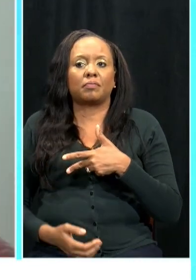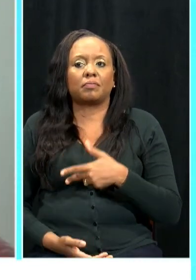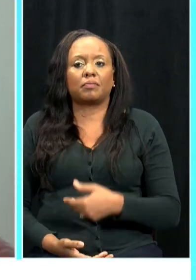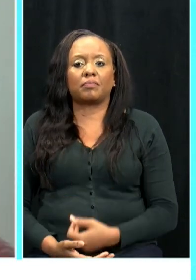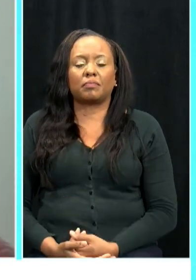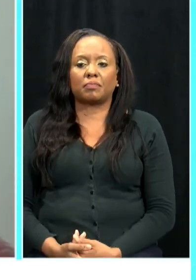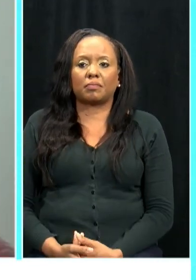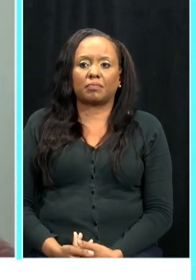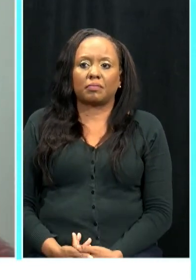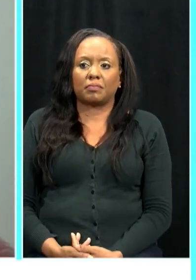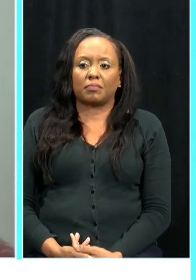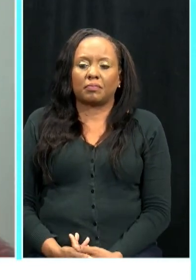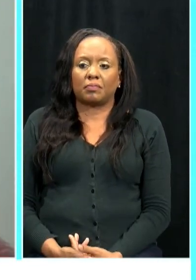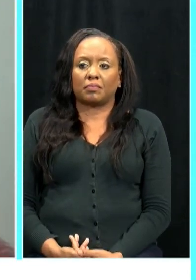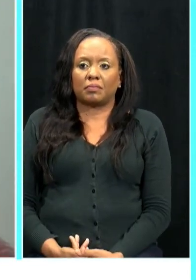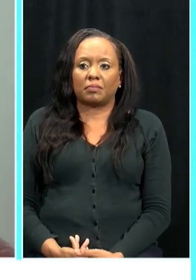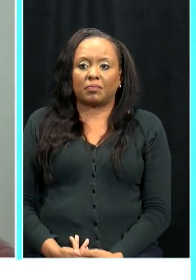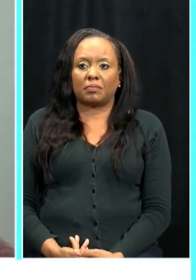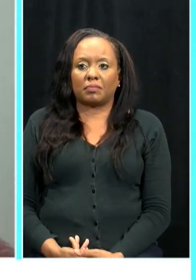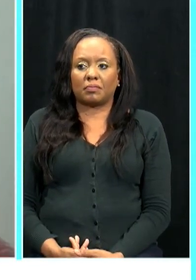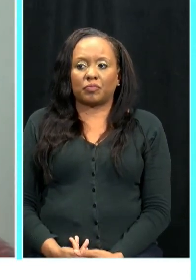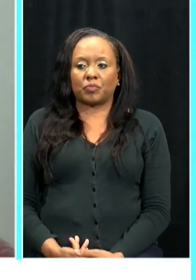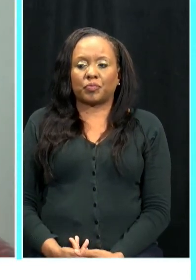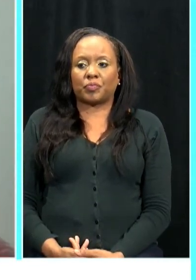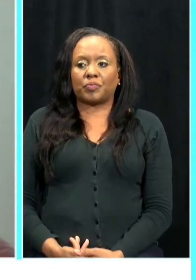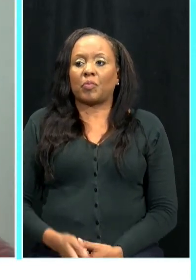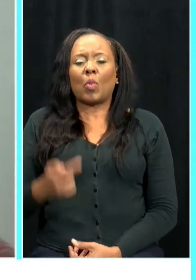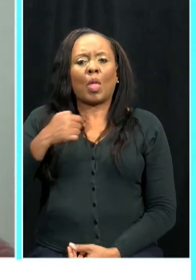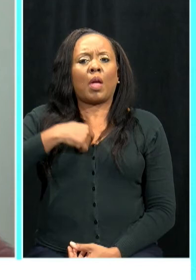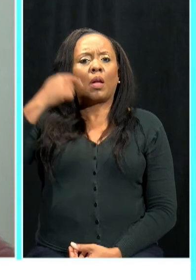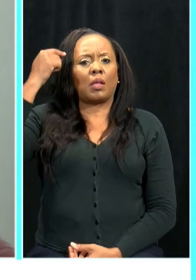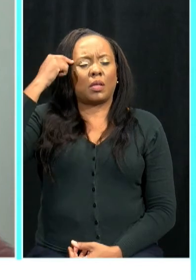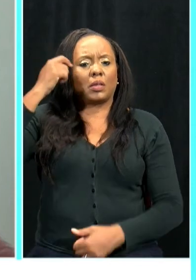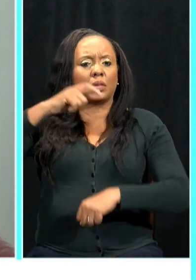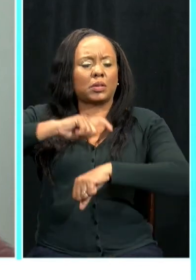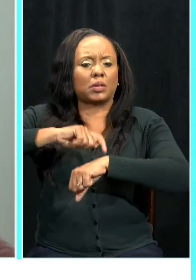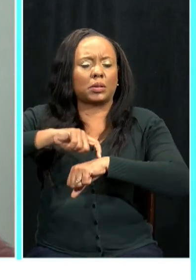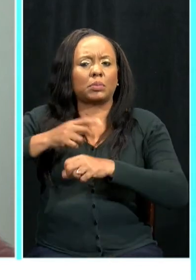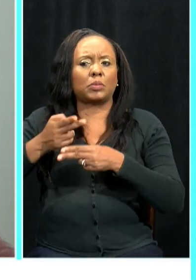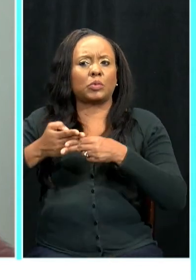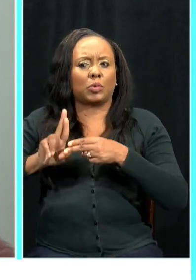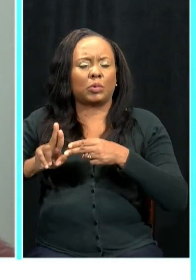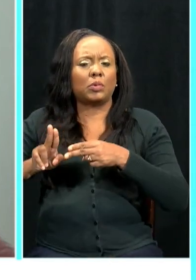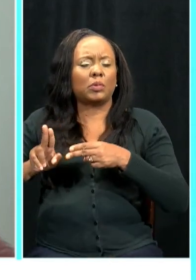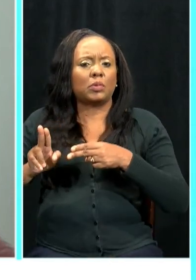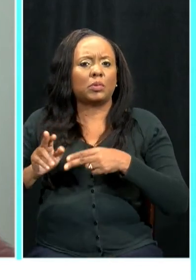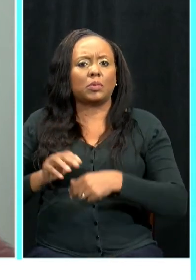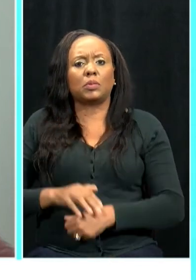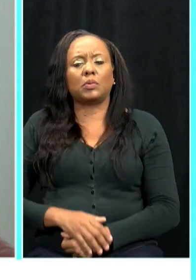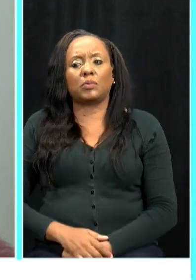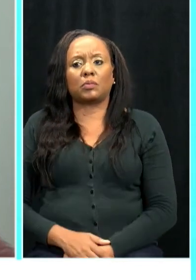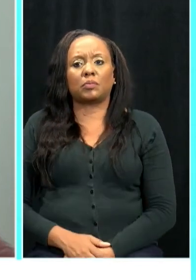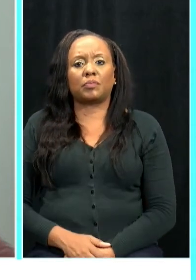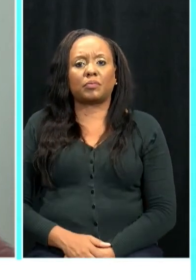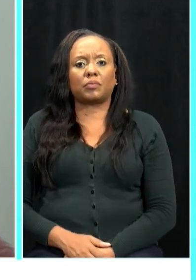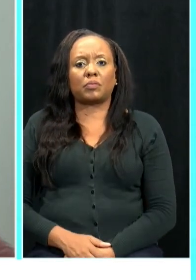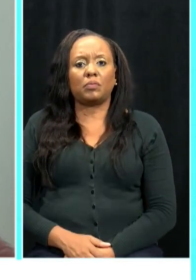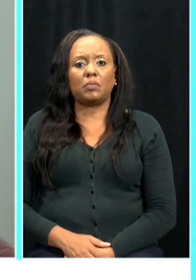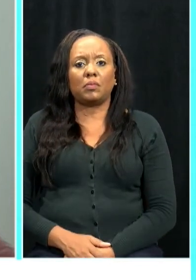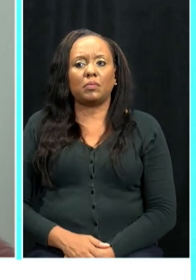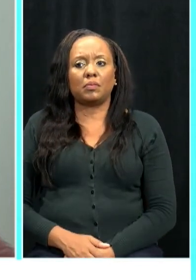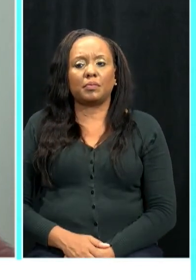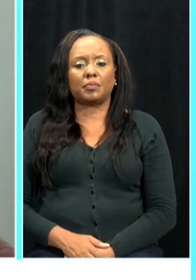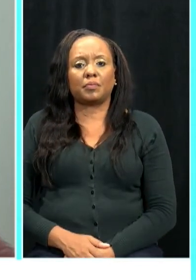Yes, I would imagine the time frame is probably too short. But these are things that we're going to have to look to